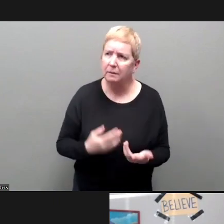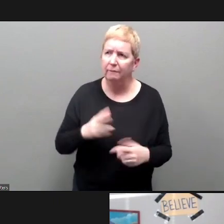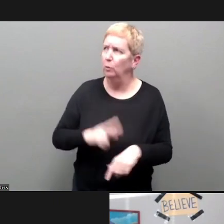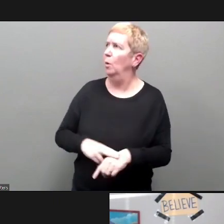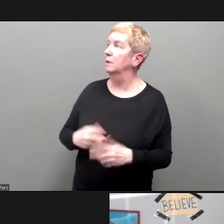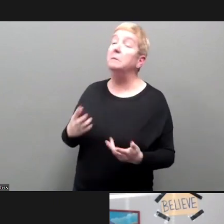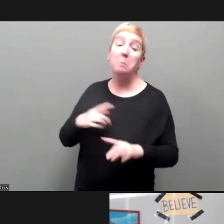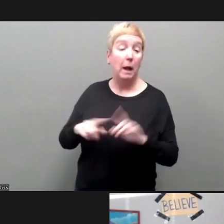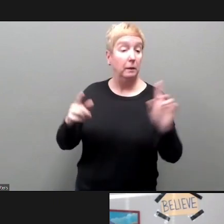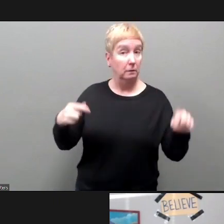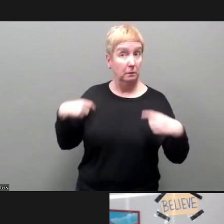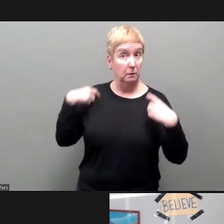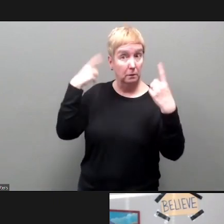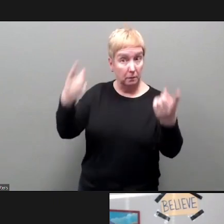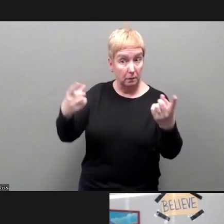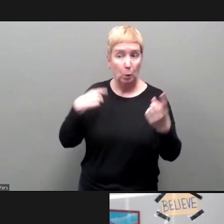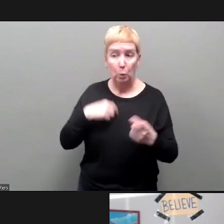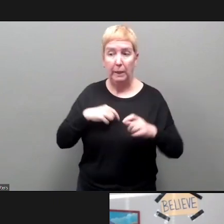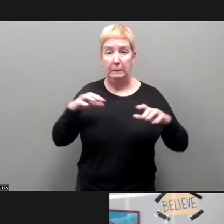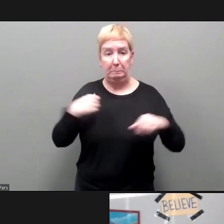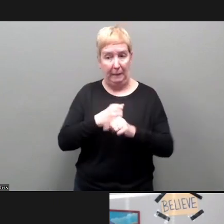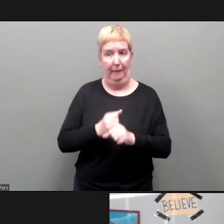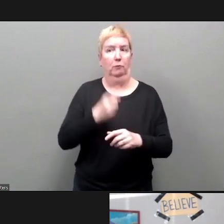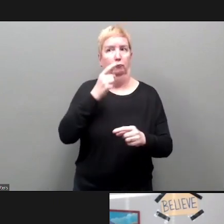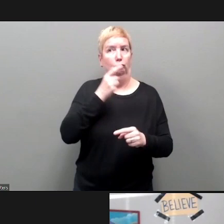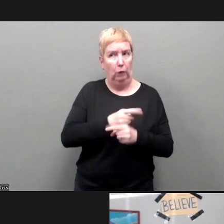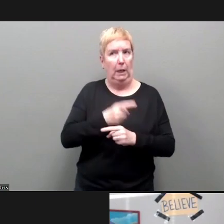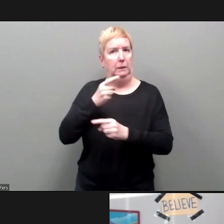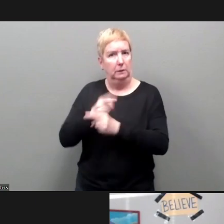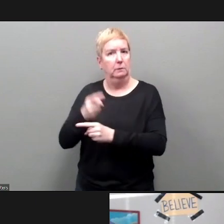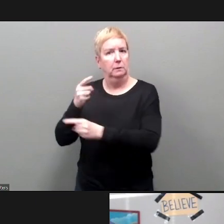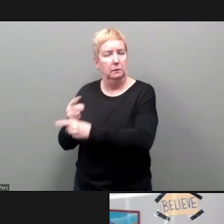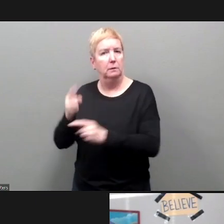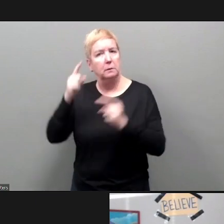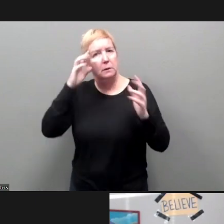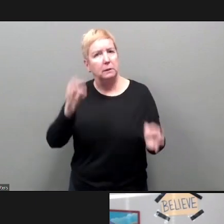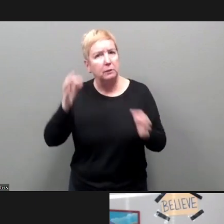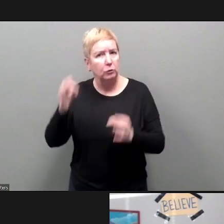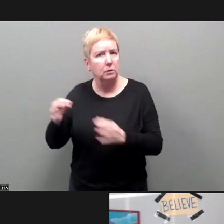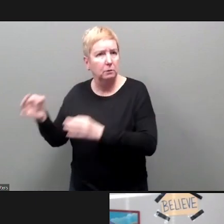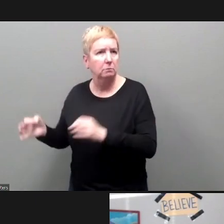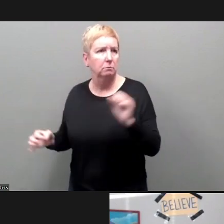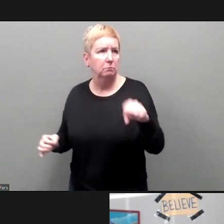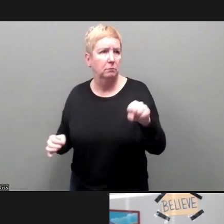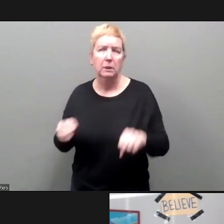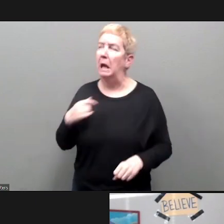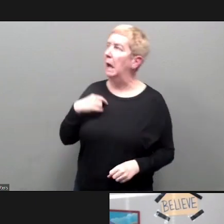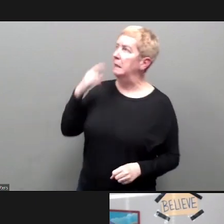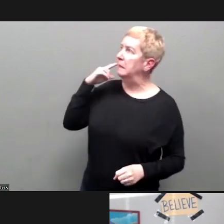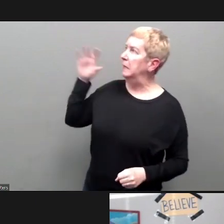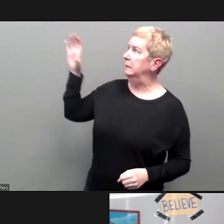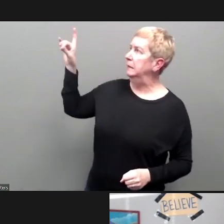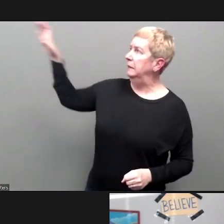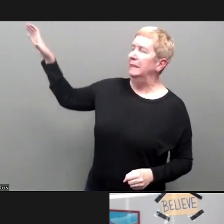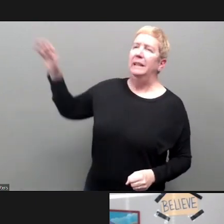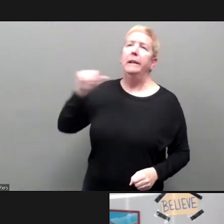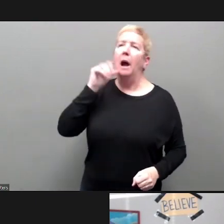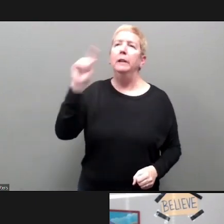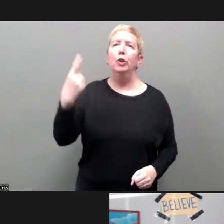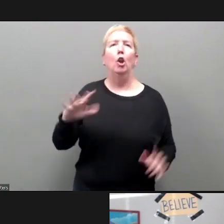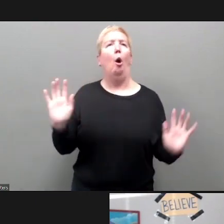track record has been great, and I don't believe that the CDC would have made this